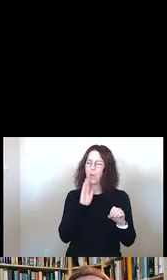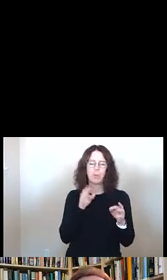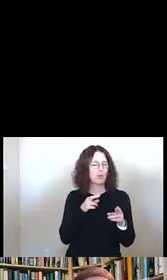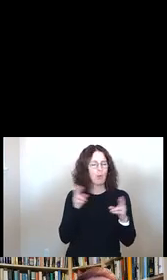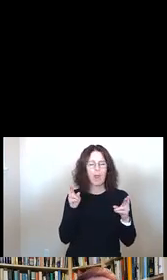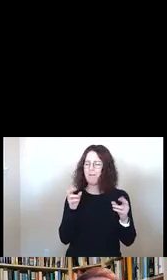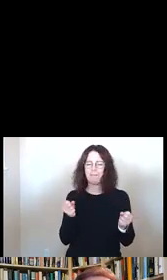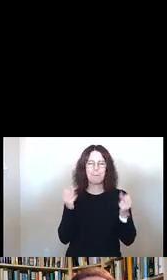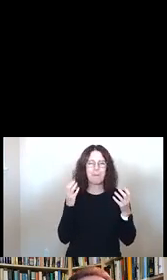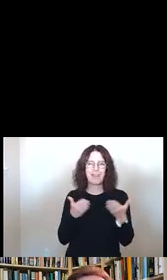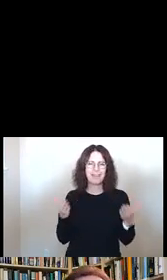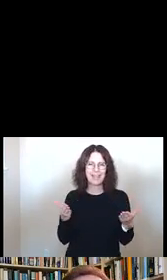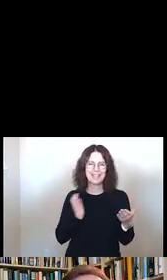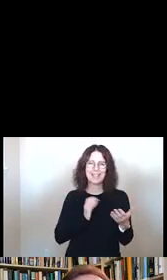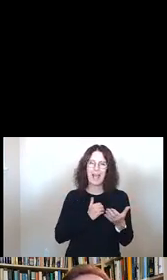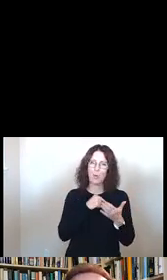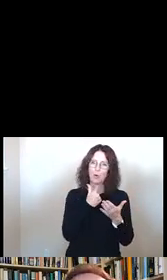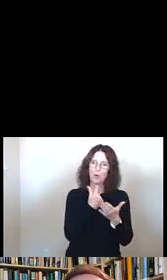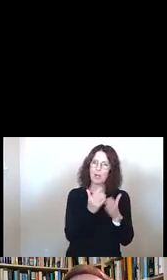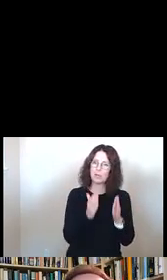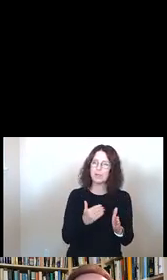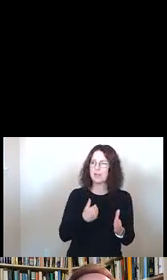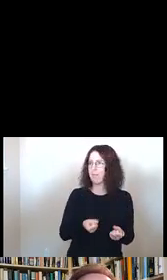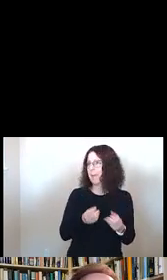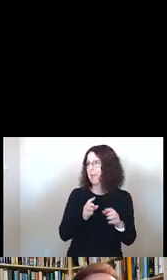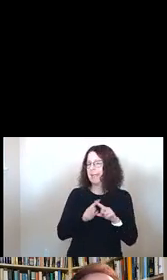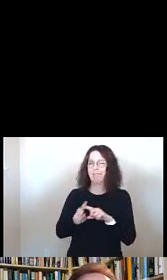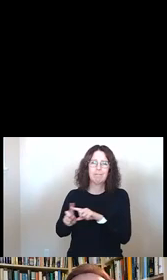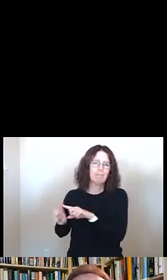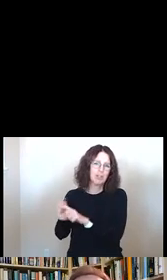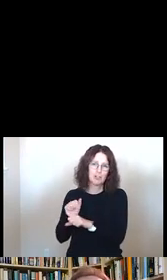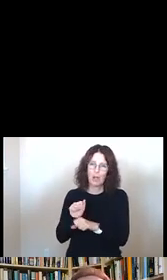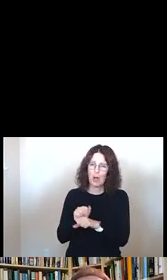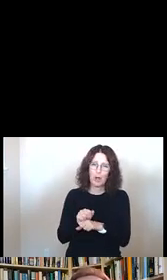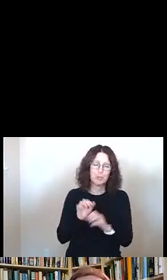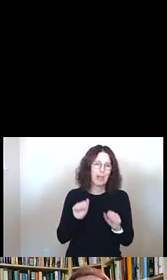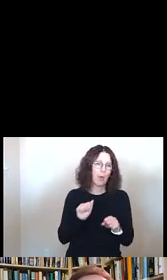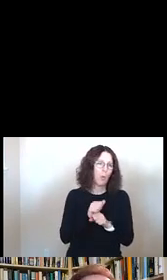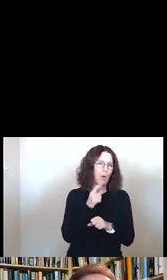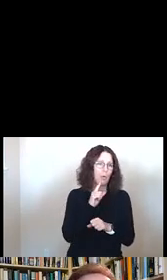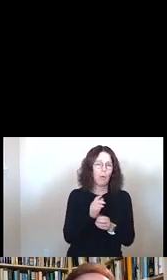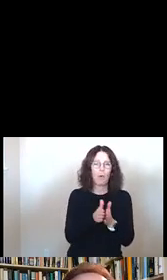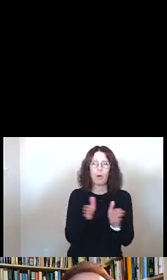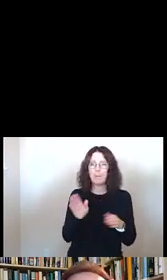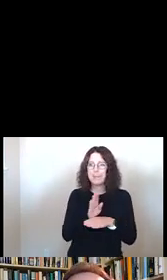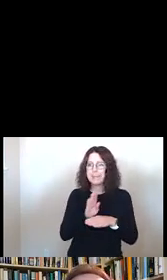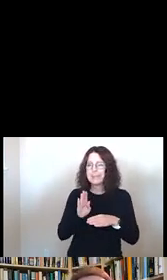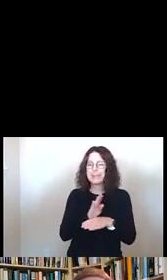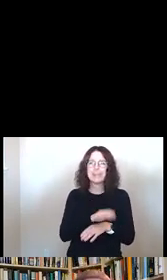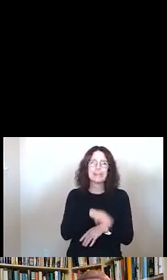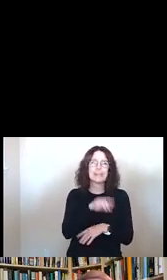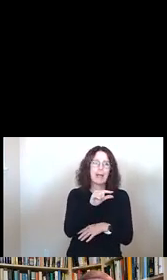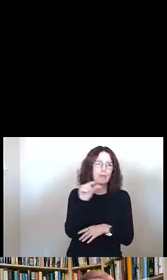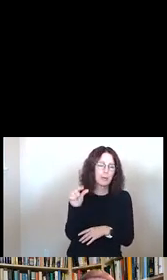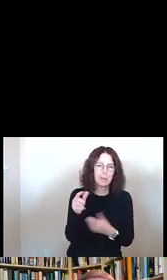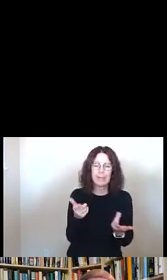in all kinds of areas of the public sector, the private sector, media, government, marketing, social services, technology,